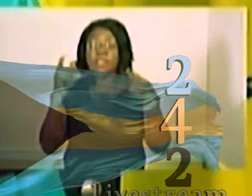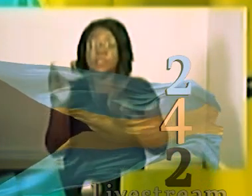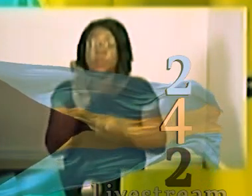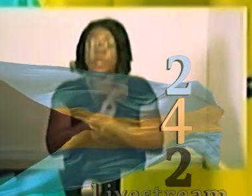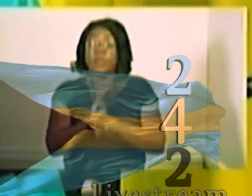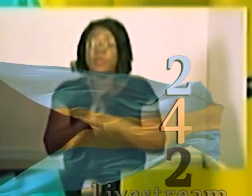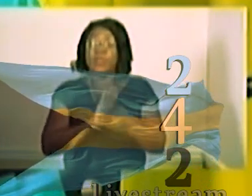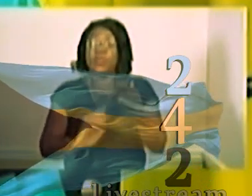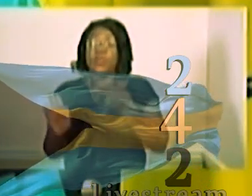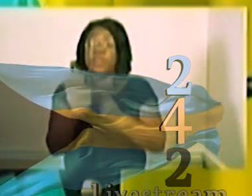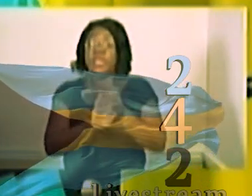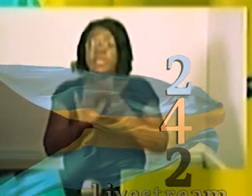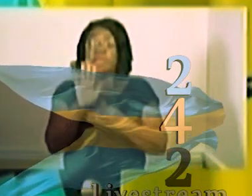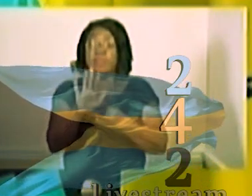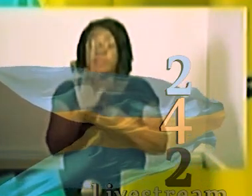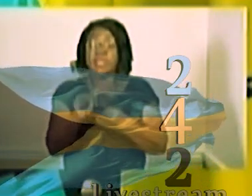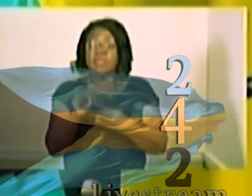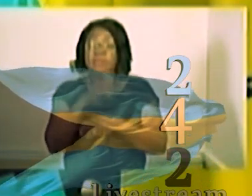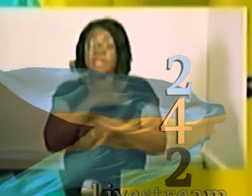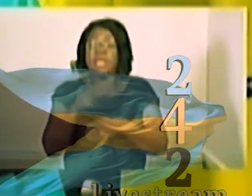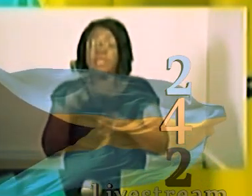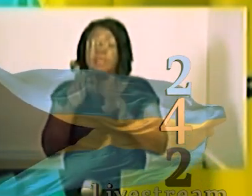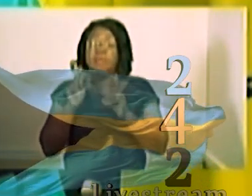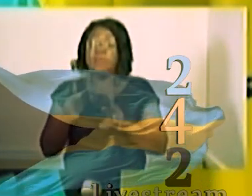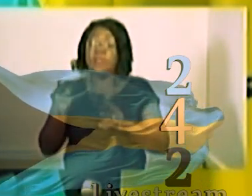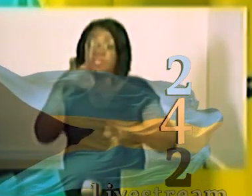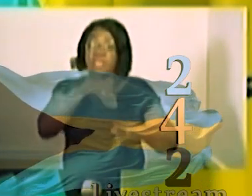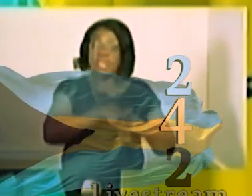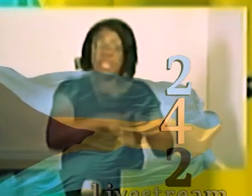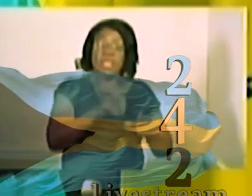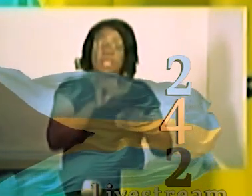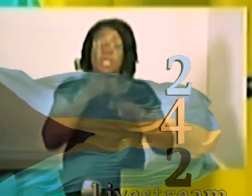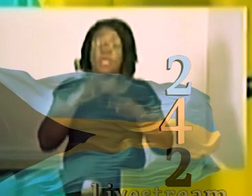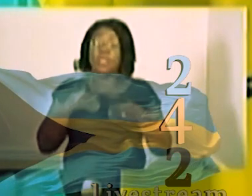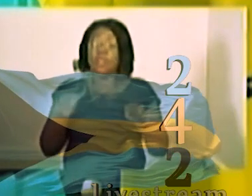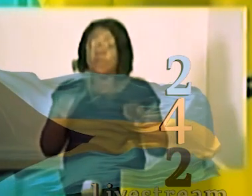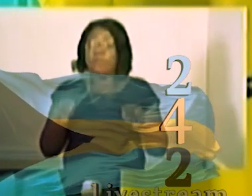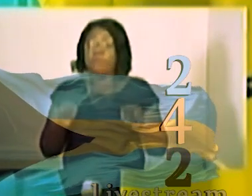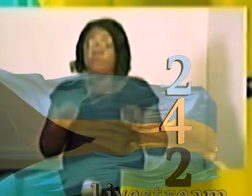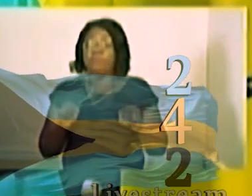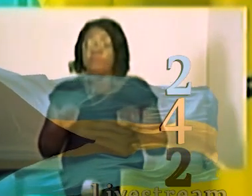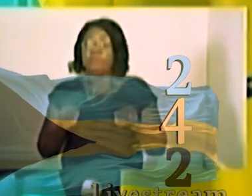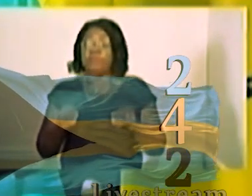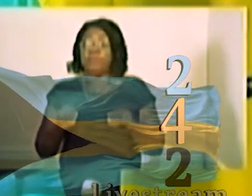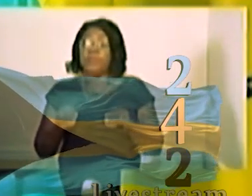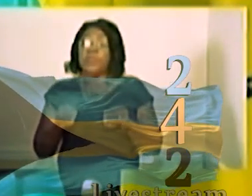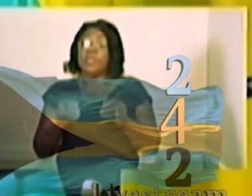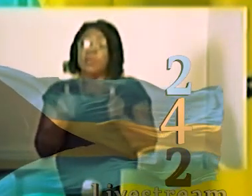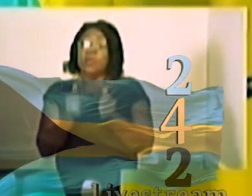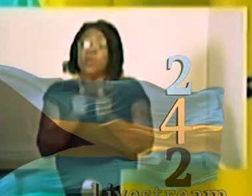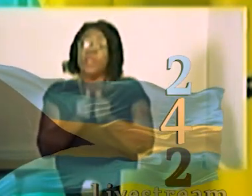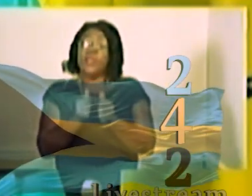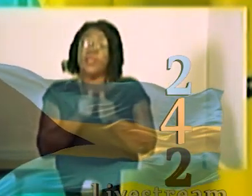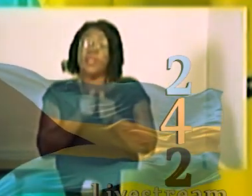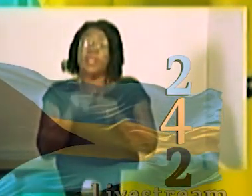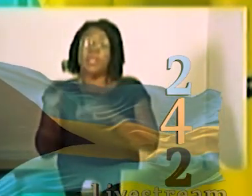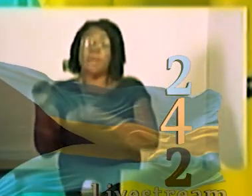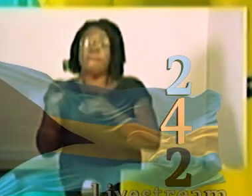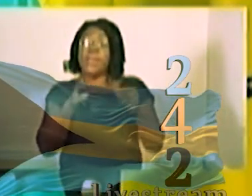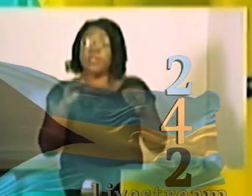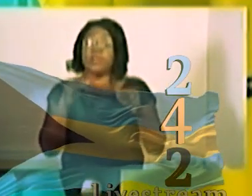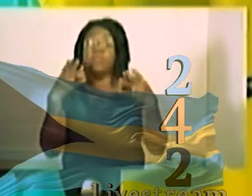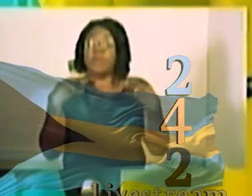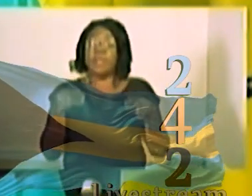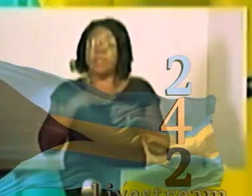protect themselves and their clients. In conjunction with the Ministry of Health, all